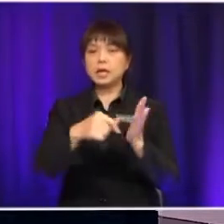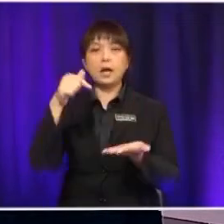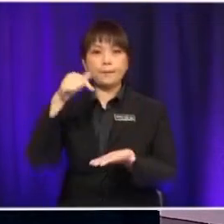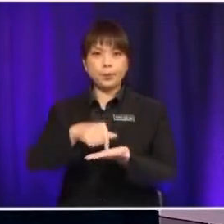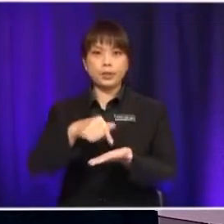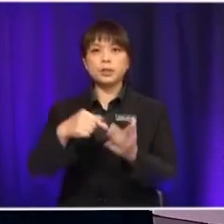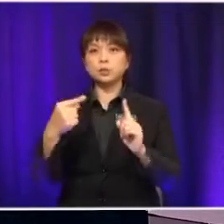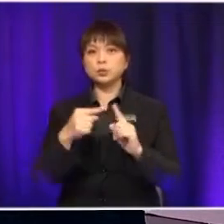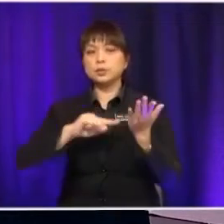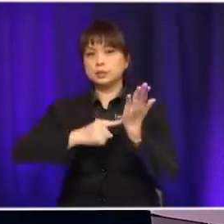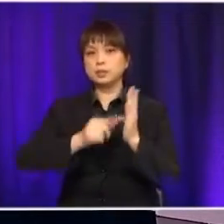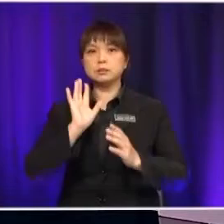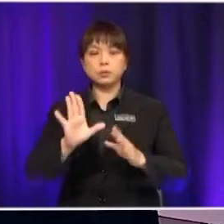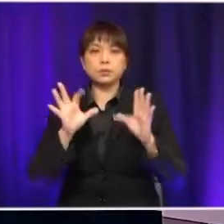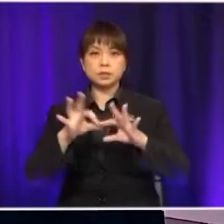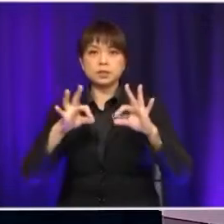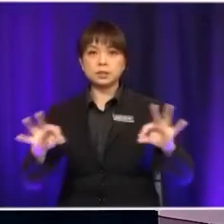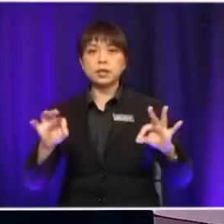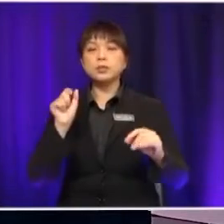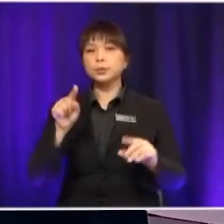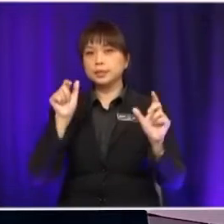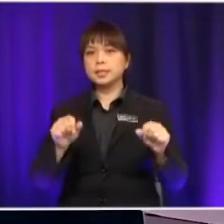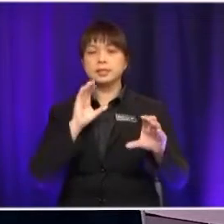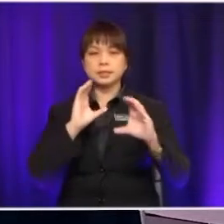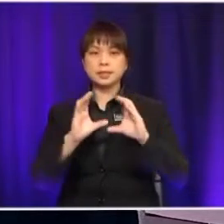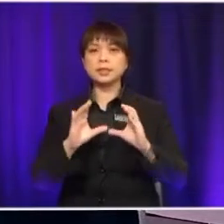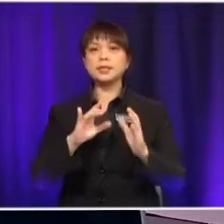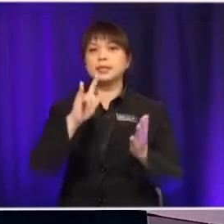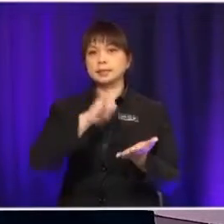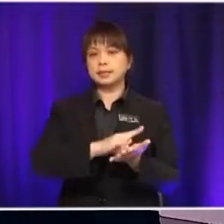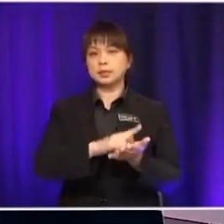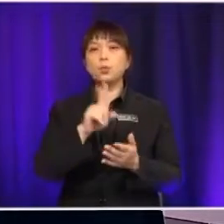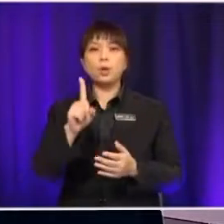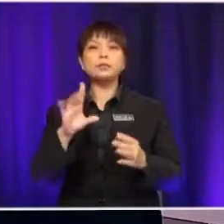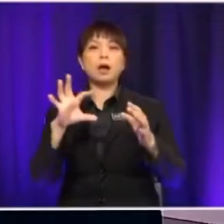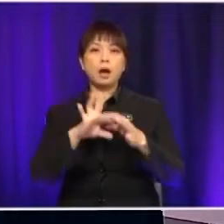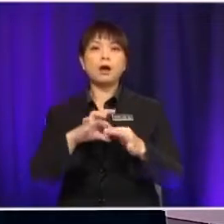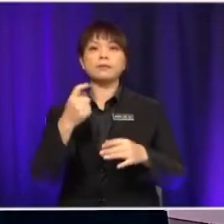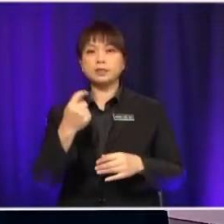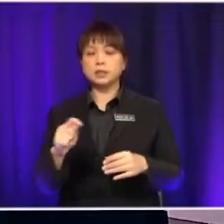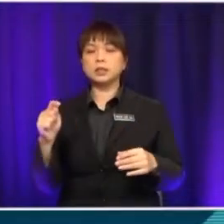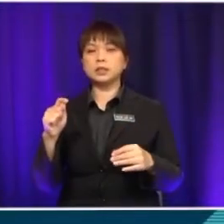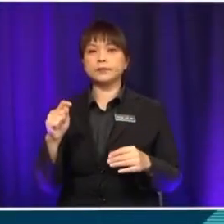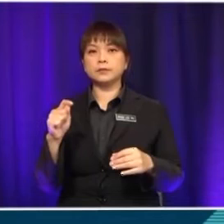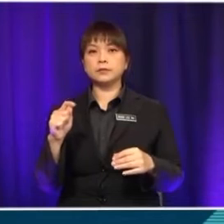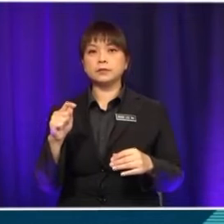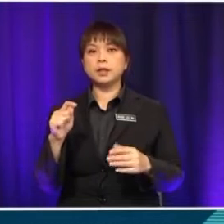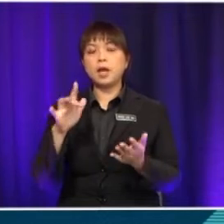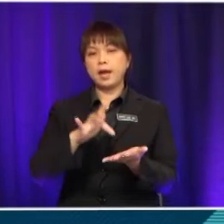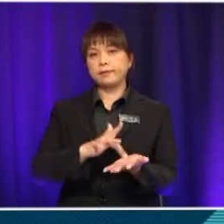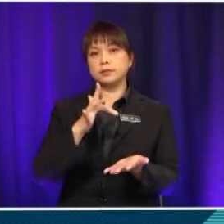to start your sentence, you can say that, all right, so one of the advantages or one of